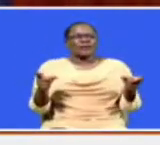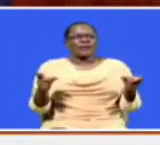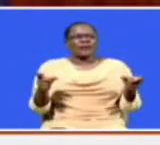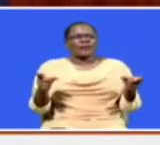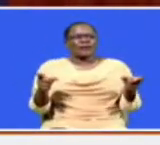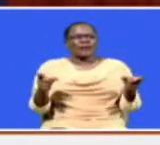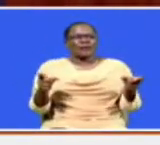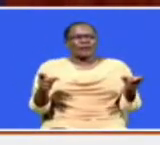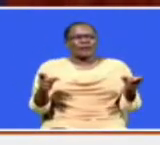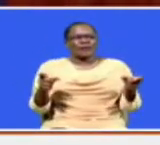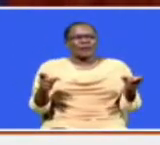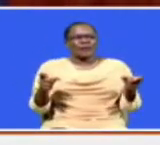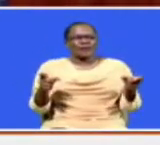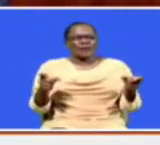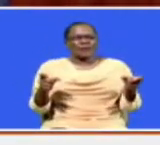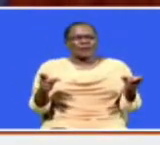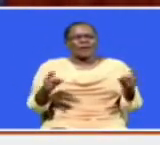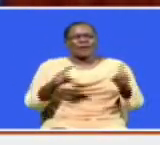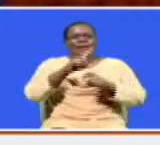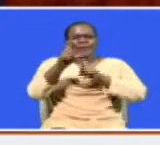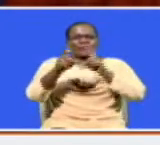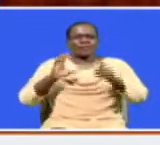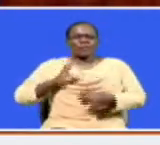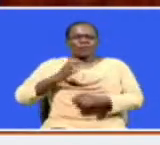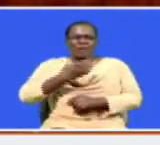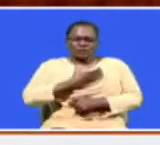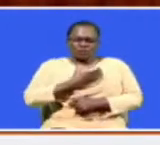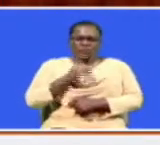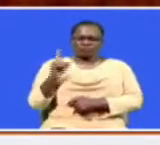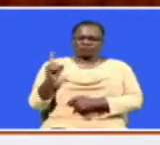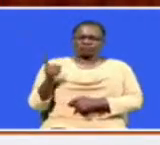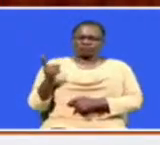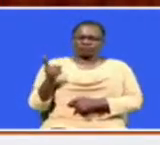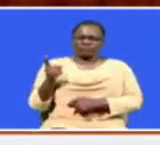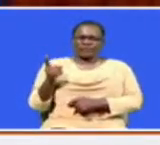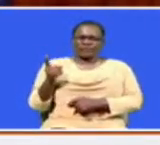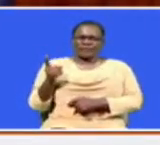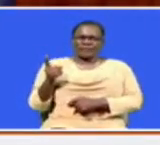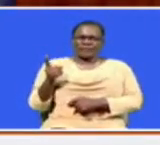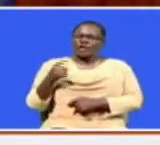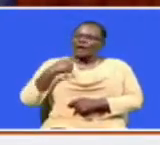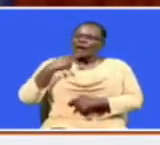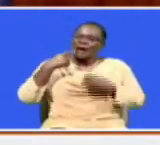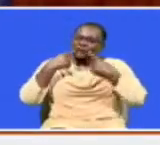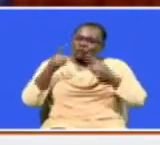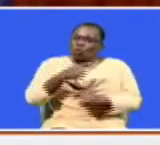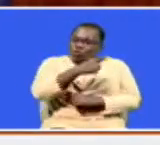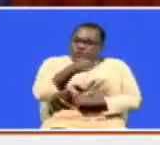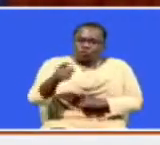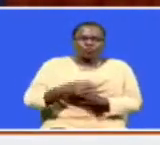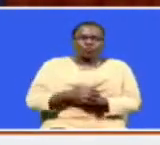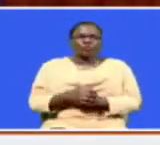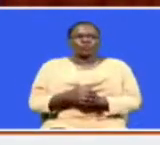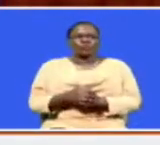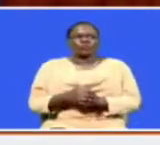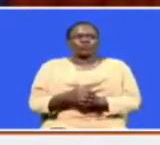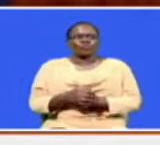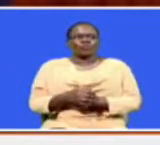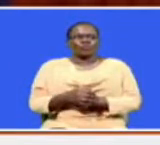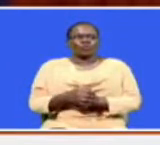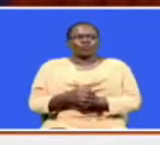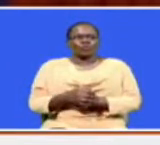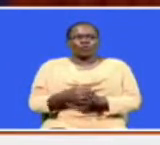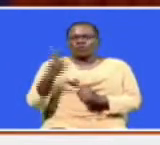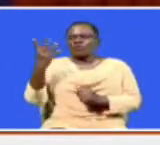the attention of the examination council. The examination council brought your attention. And I'm told it took